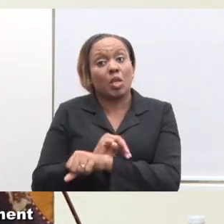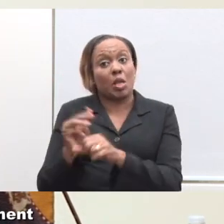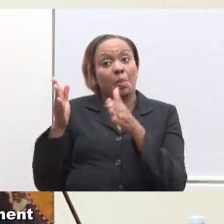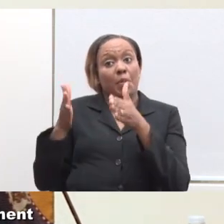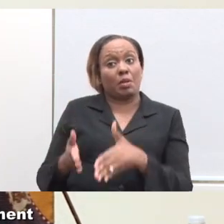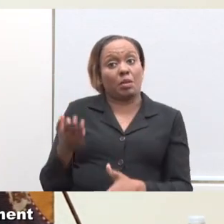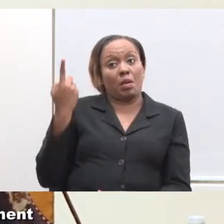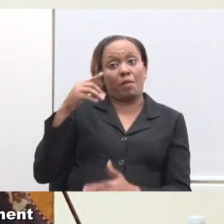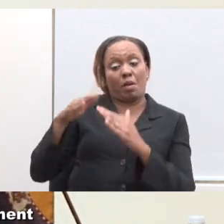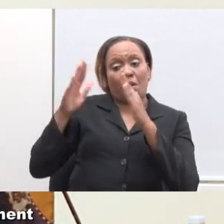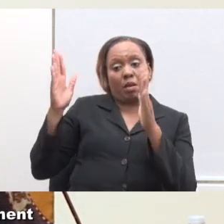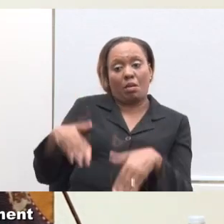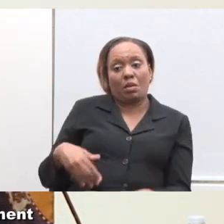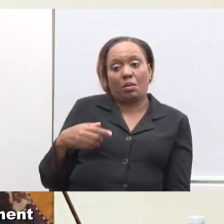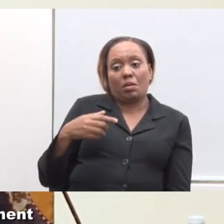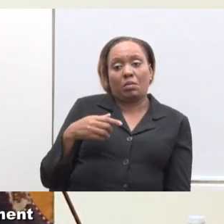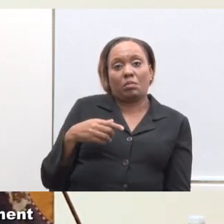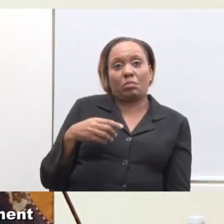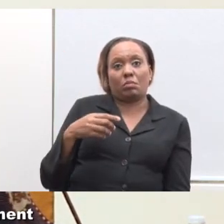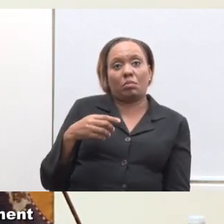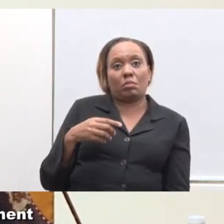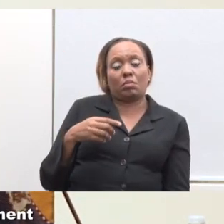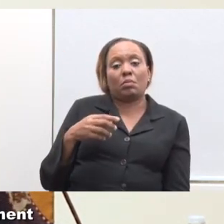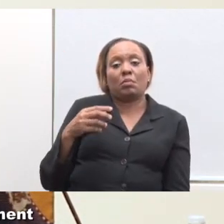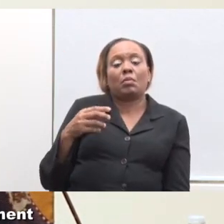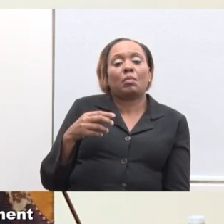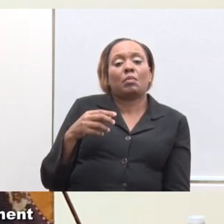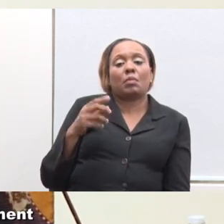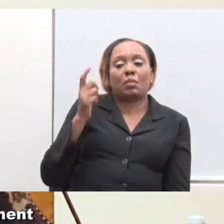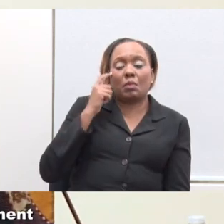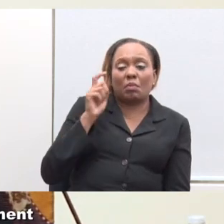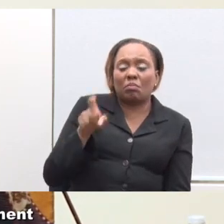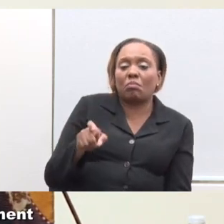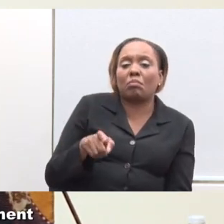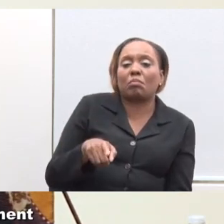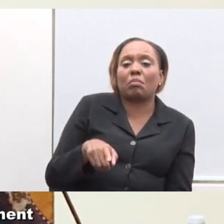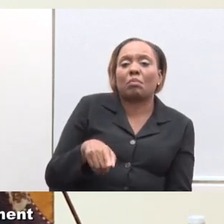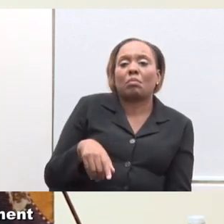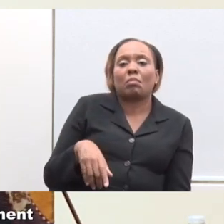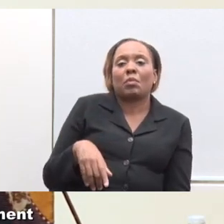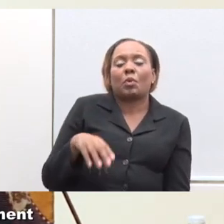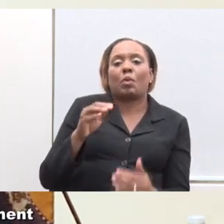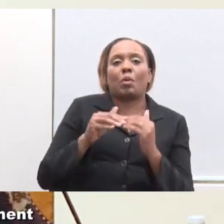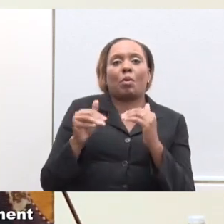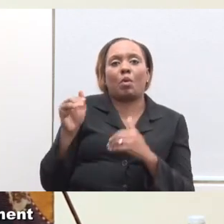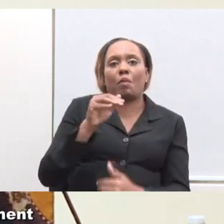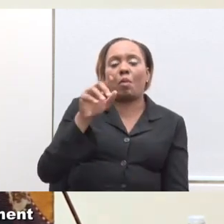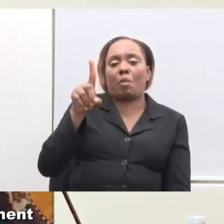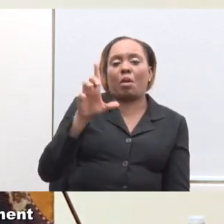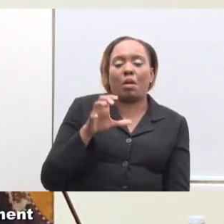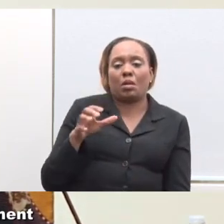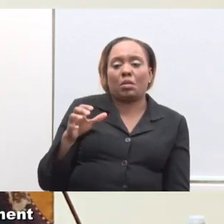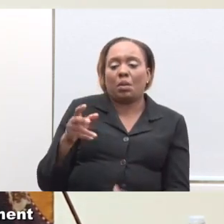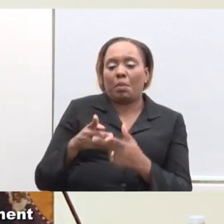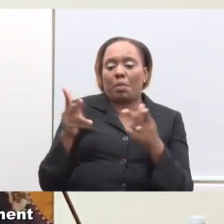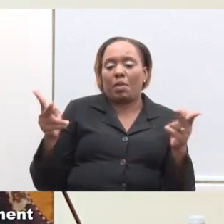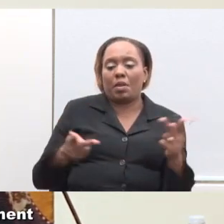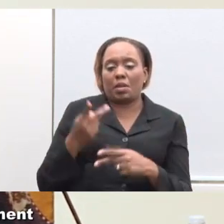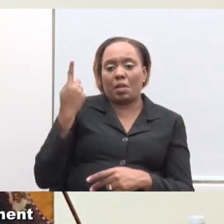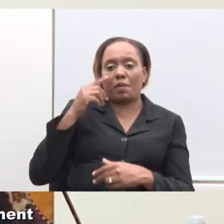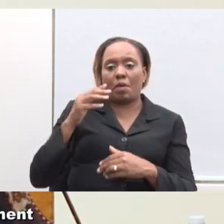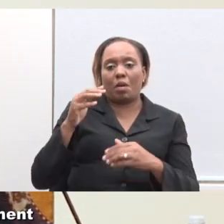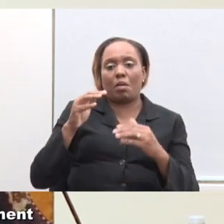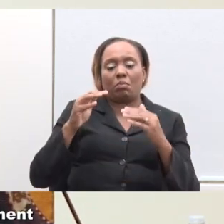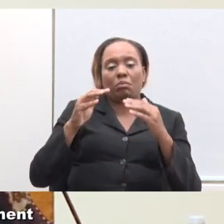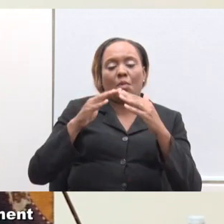identified 1,580 housing lots from existing lands from St. Lucie to St. Philip to Christchurch.